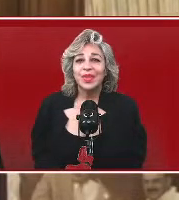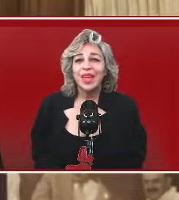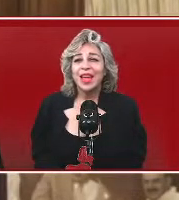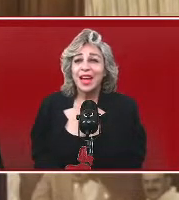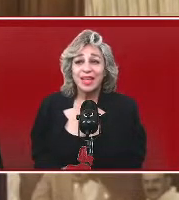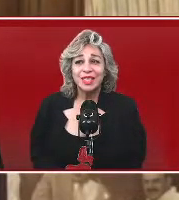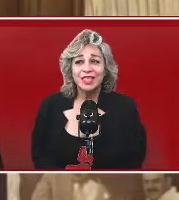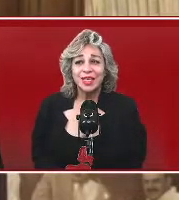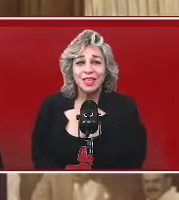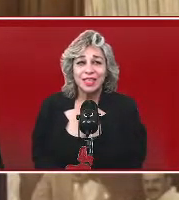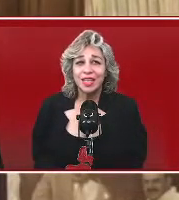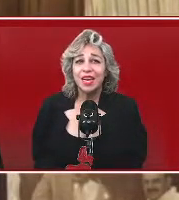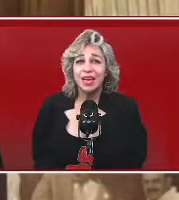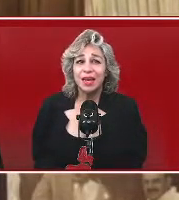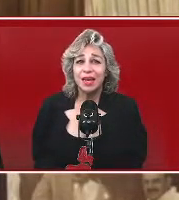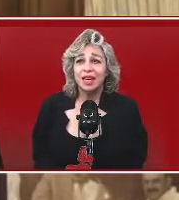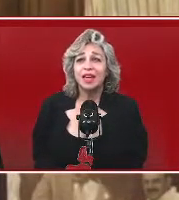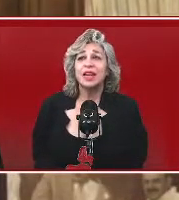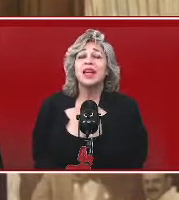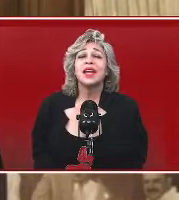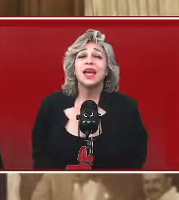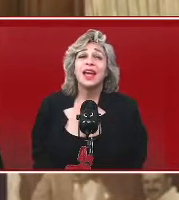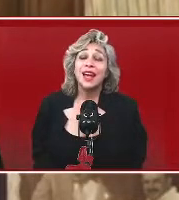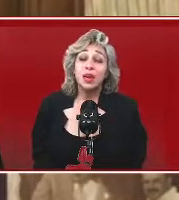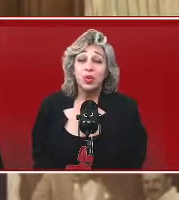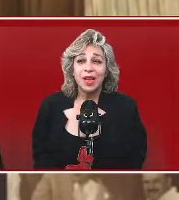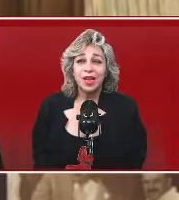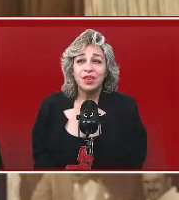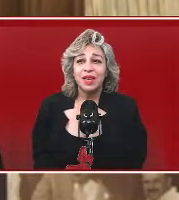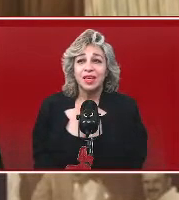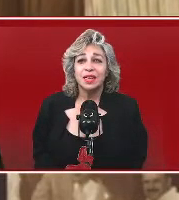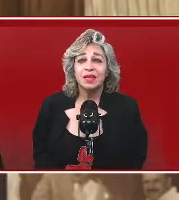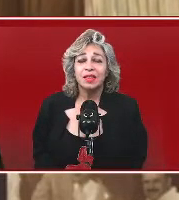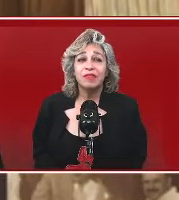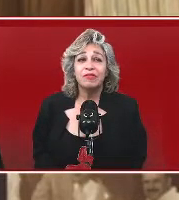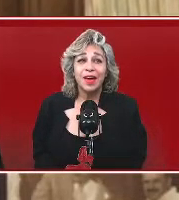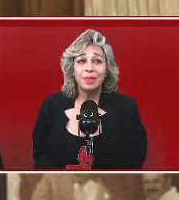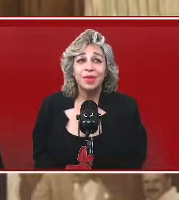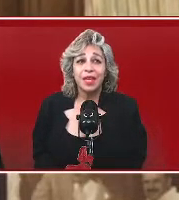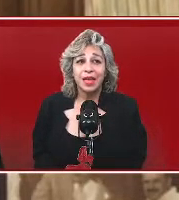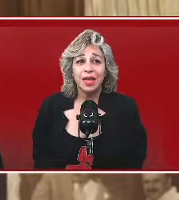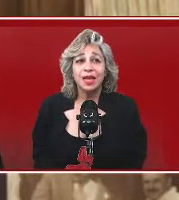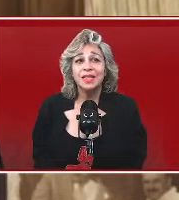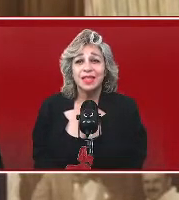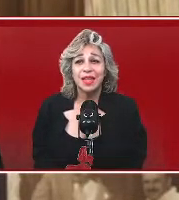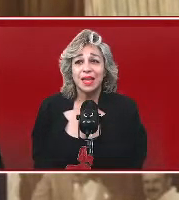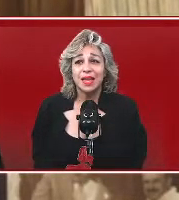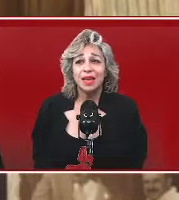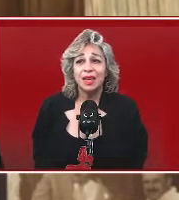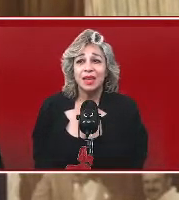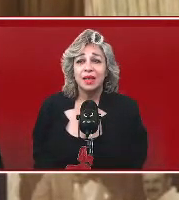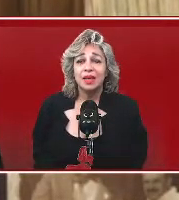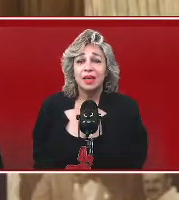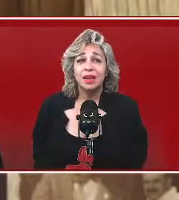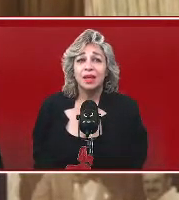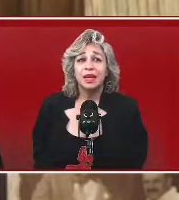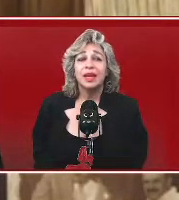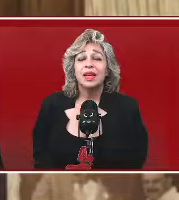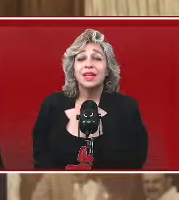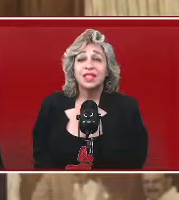Insisto, And I reitero, insist, la familia es la and I reiterate, the family is the